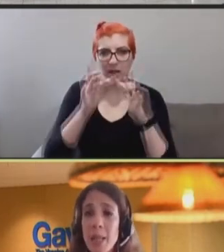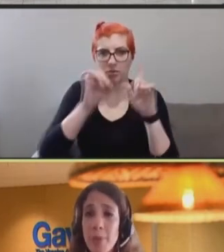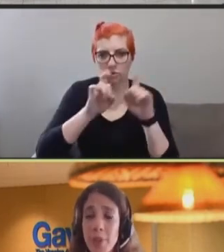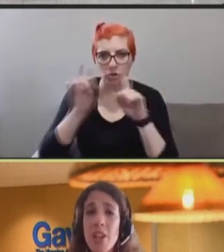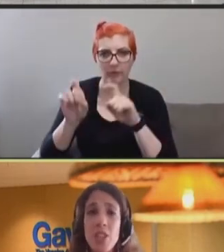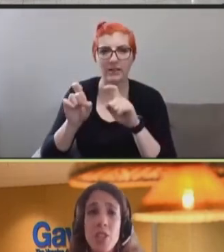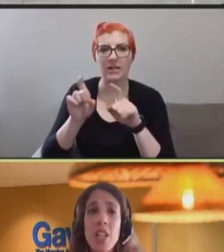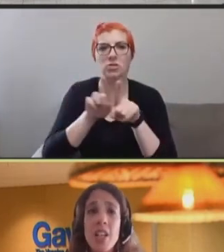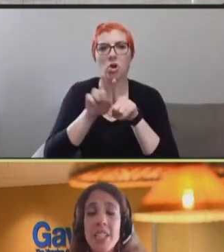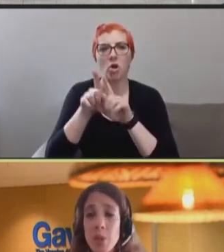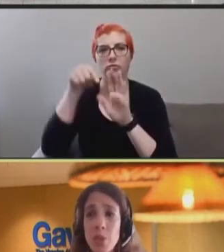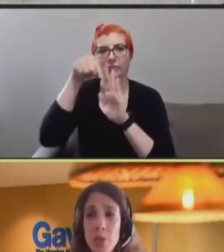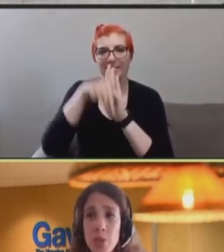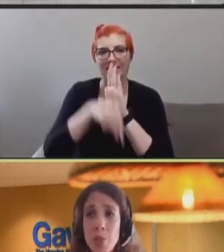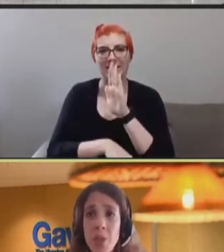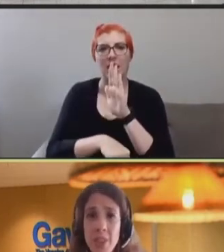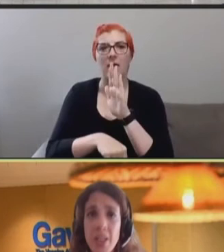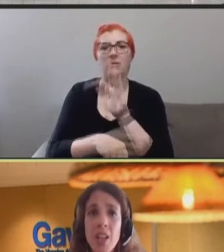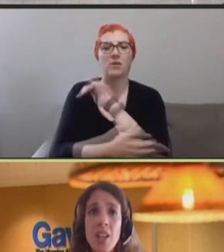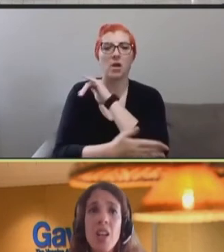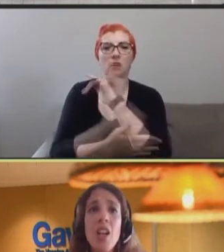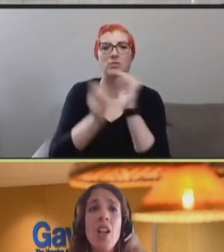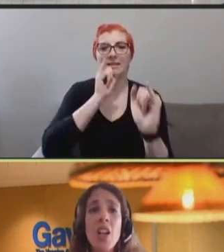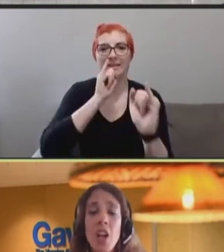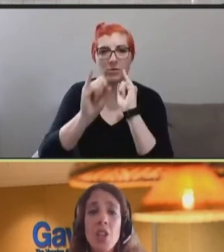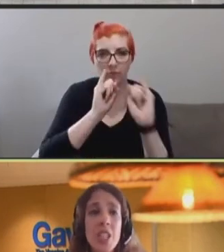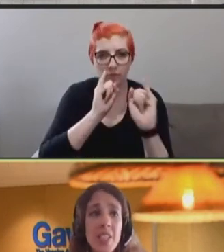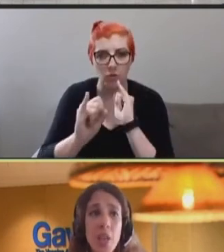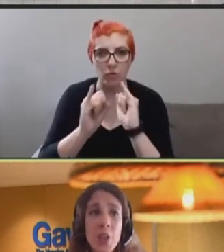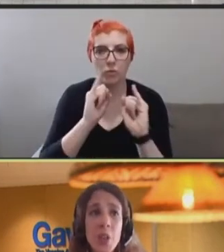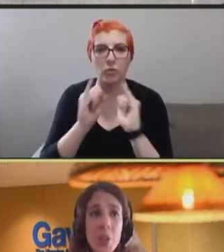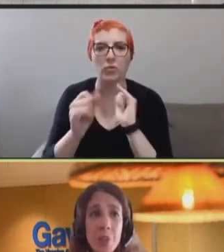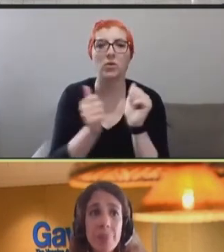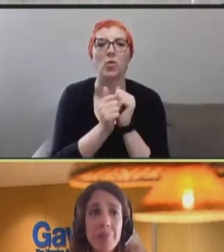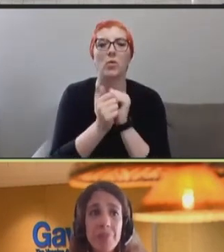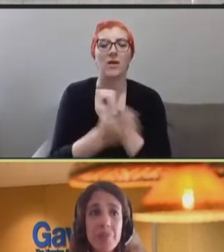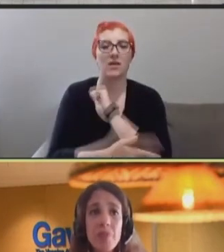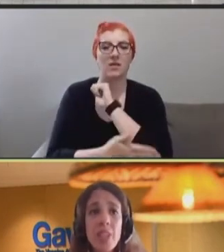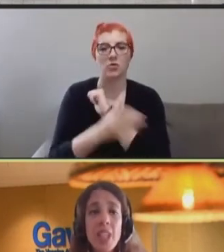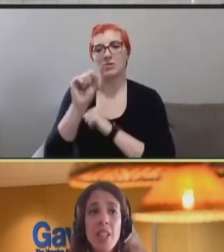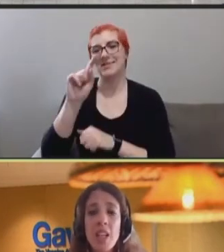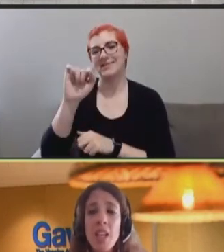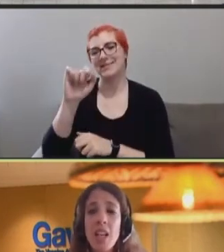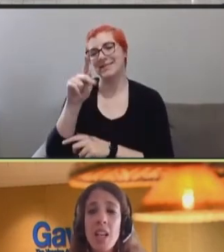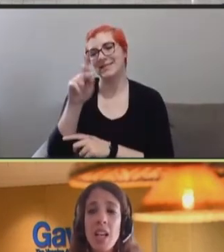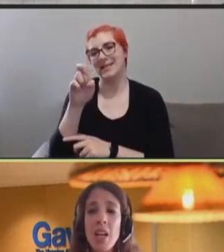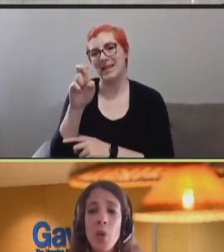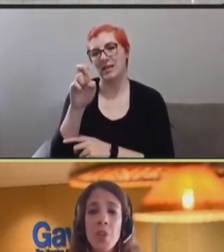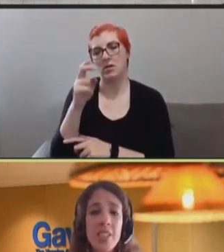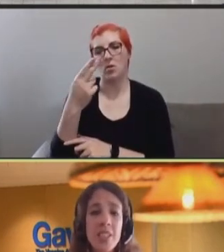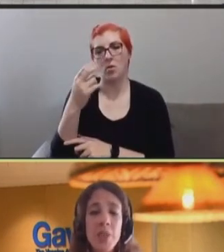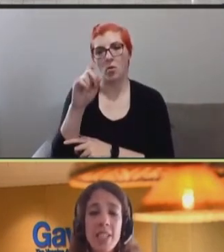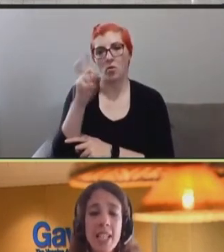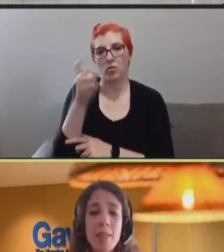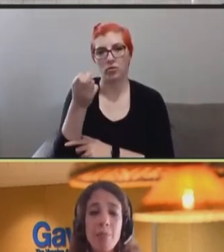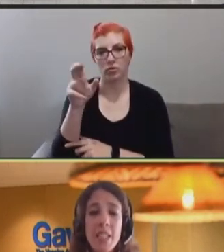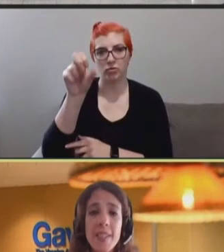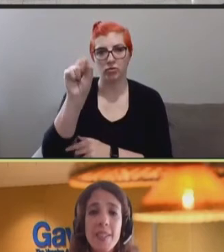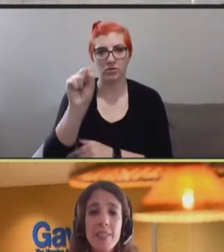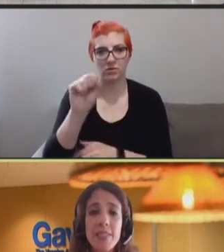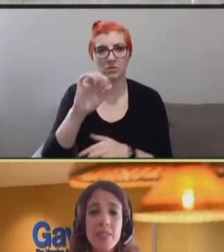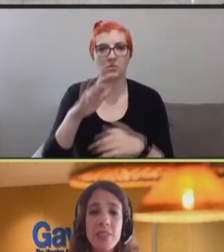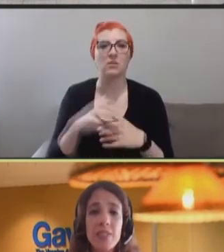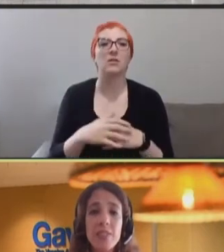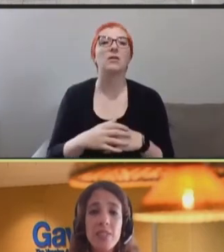several in-depth country interviews with country stakeholders. All this, so next slide,